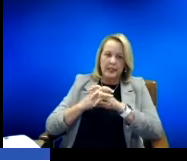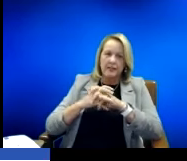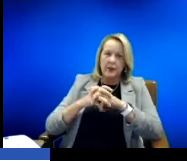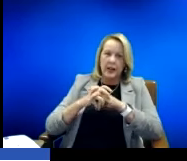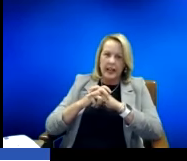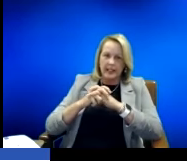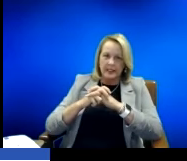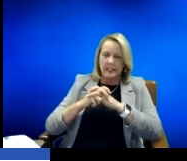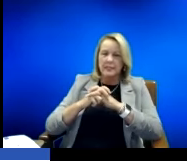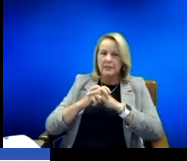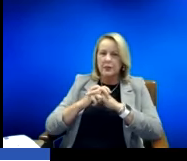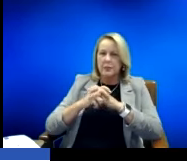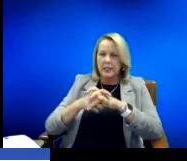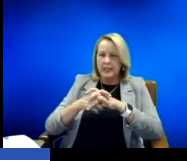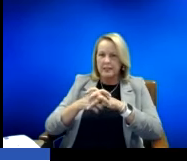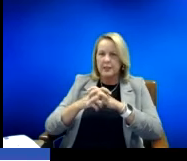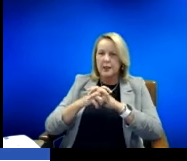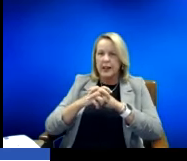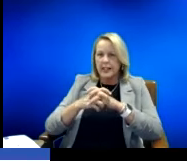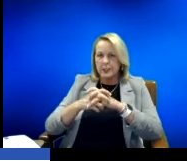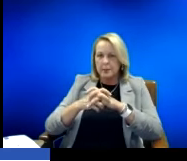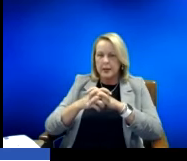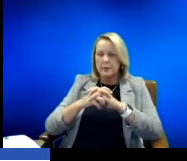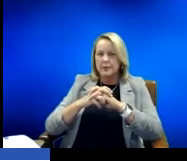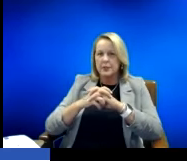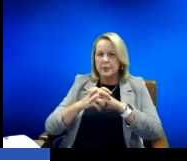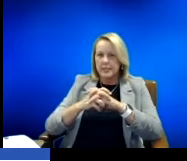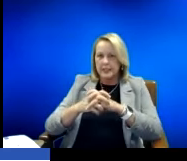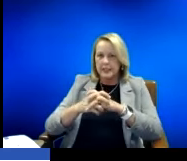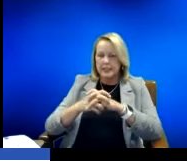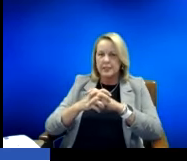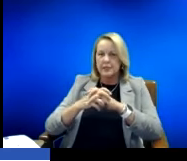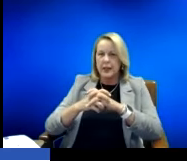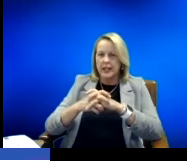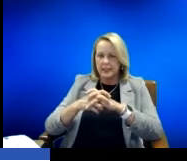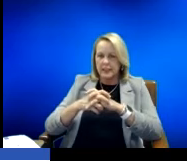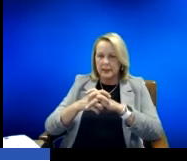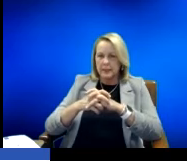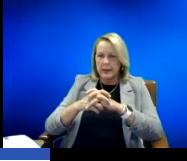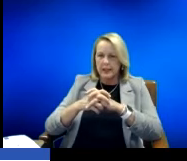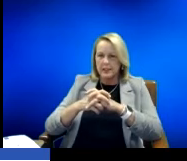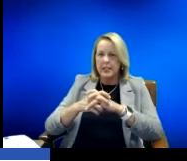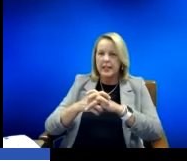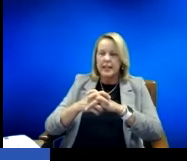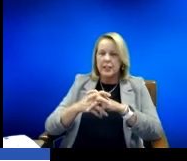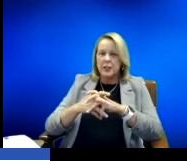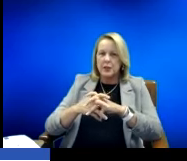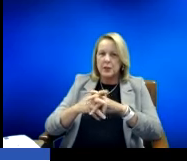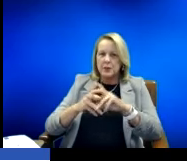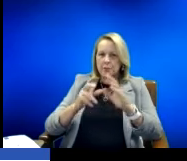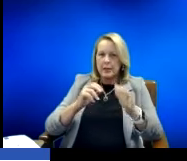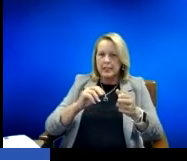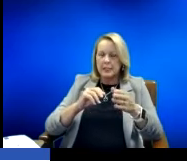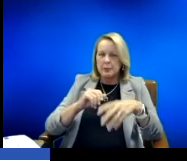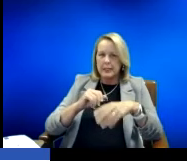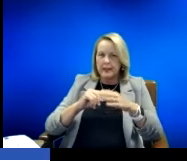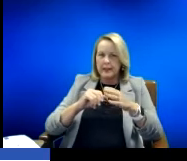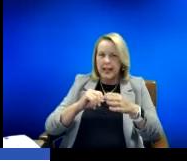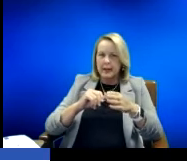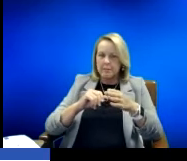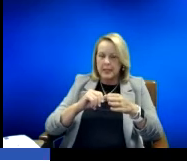withdraw money for housing, for rent, for a house payment, for utilities, for housing repairs, you